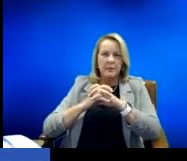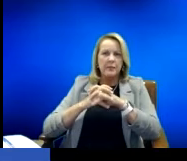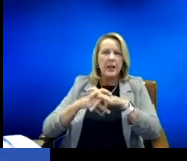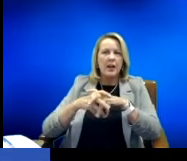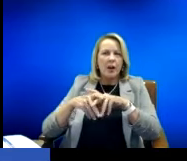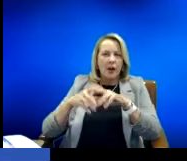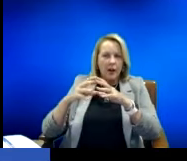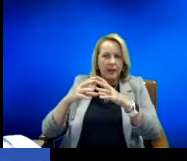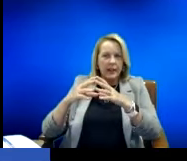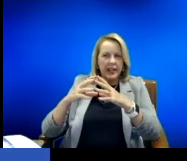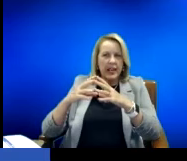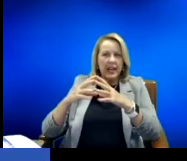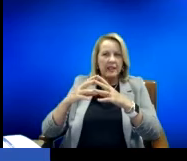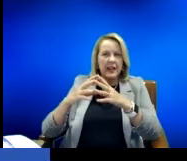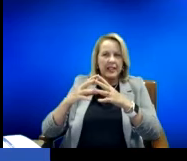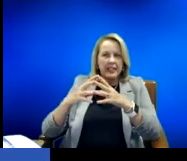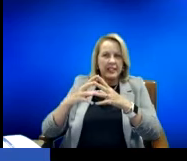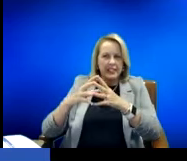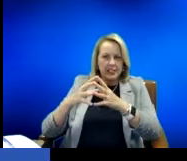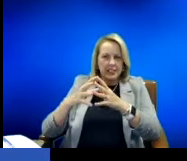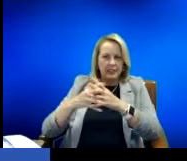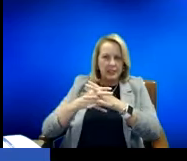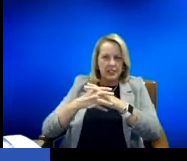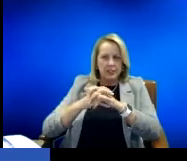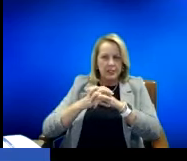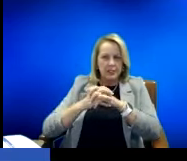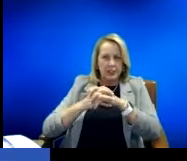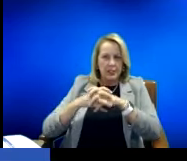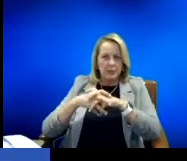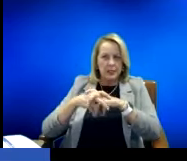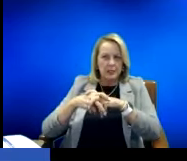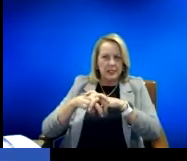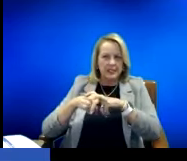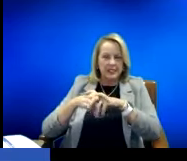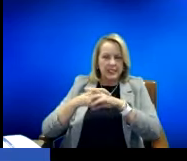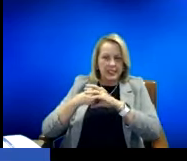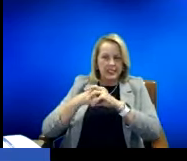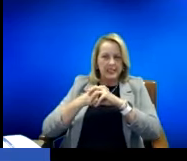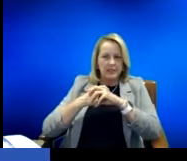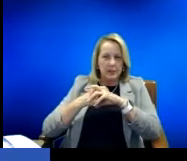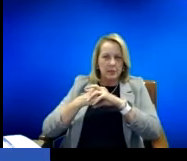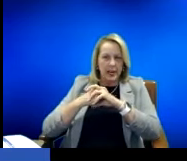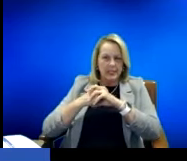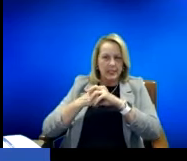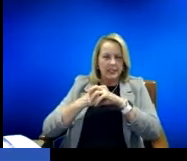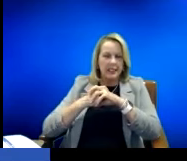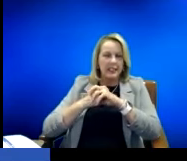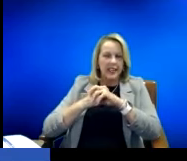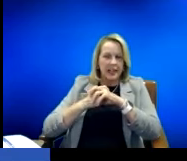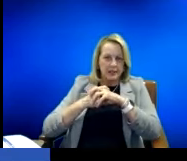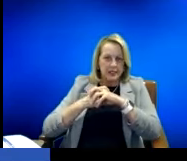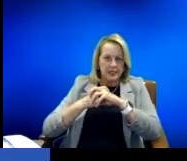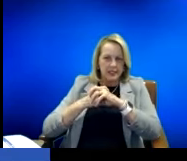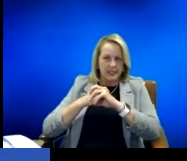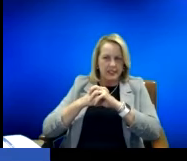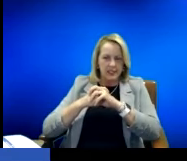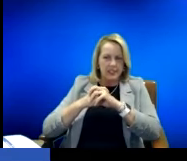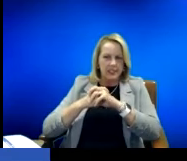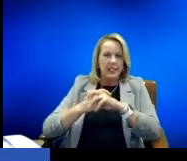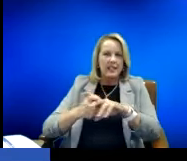little bit. Or they have a condition on the Social Security Administration's list of compassionate